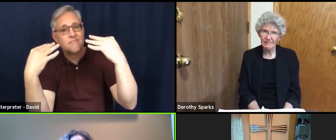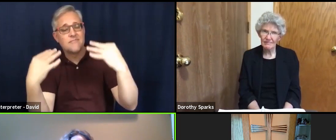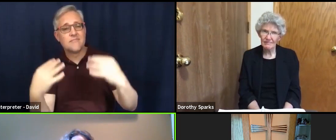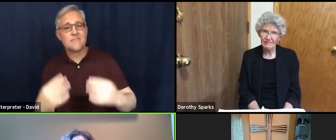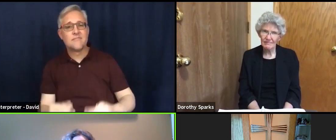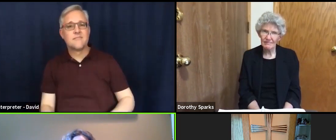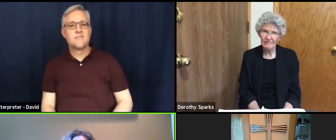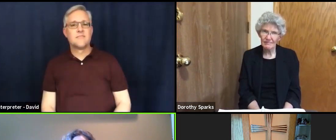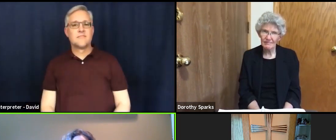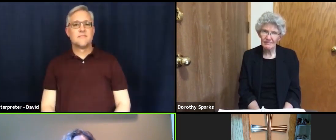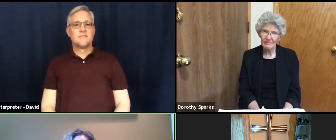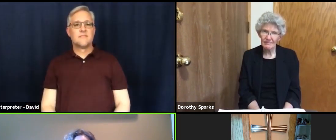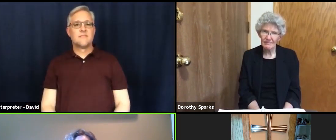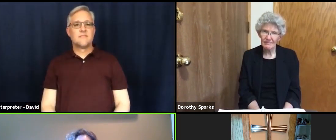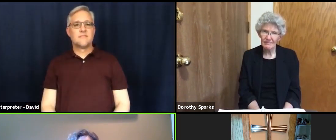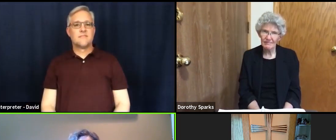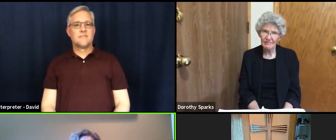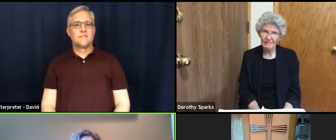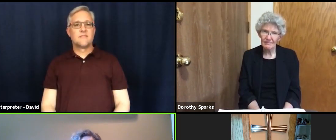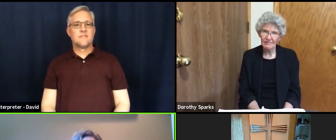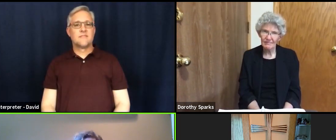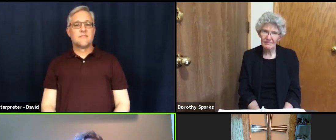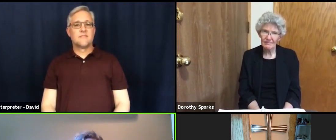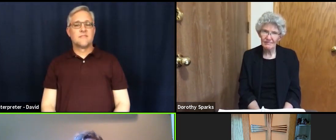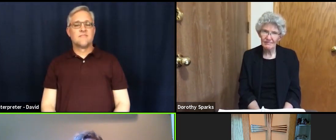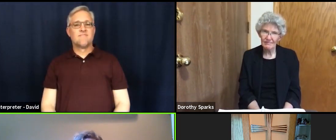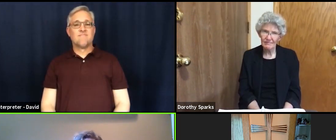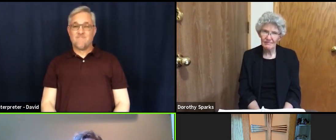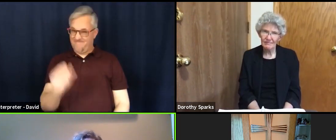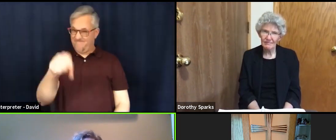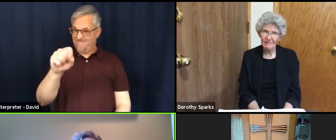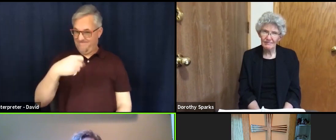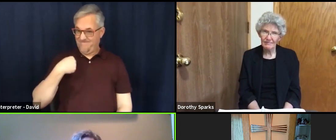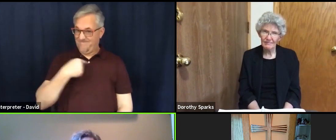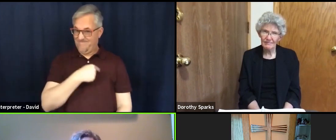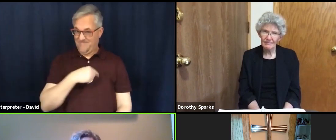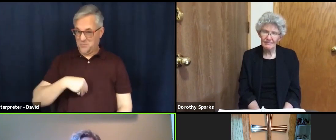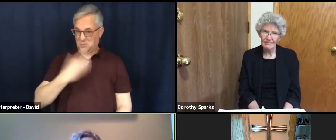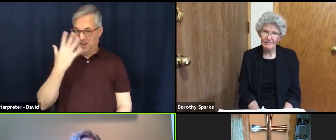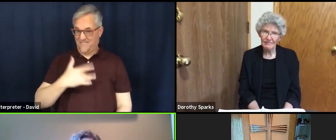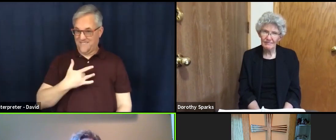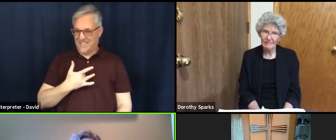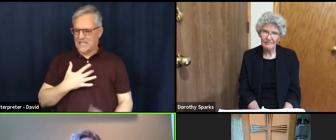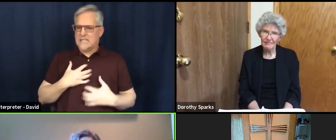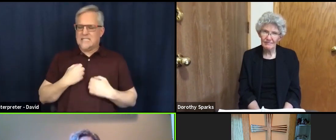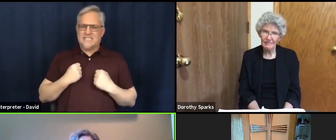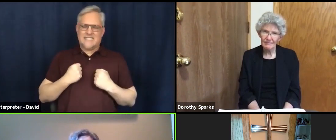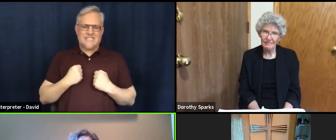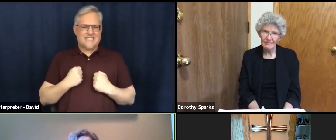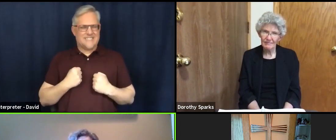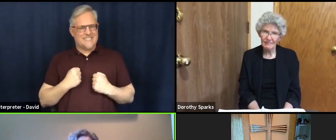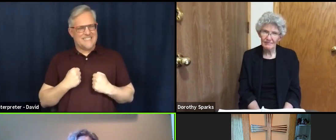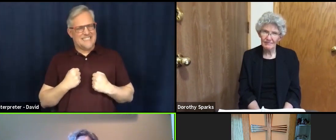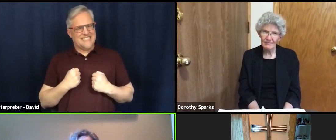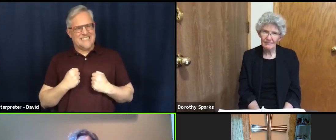And as much as it feels uncomfortable for us to feel